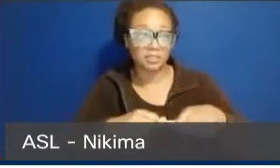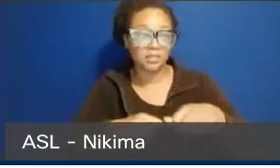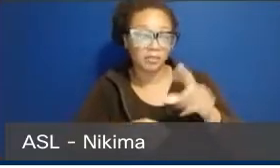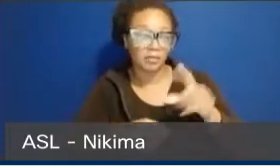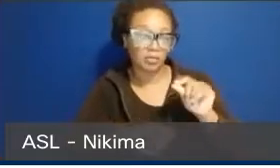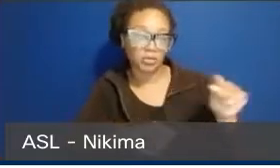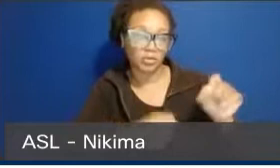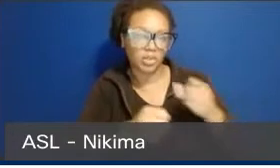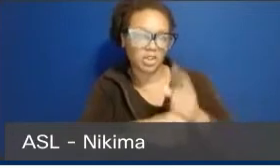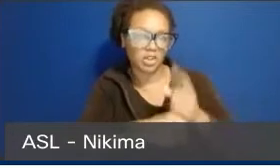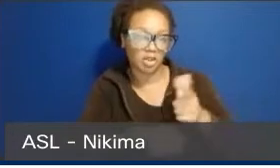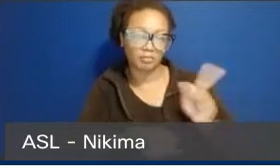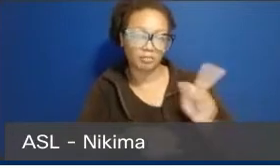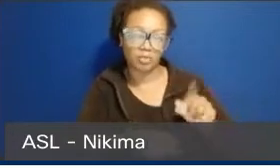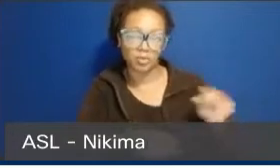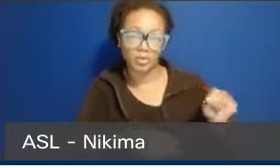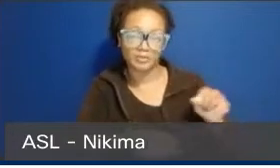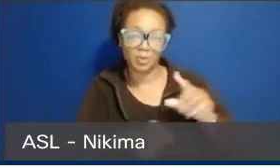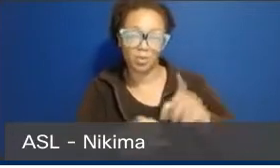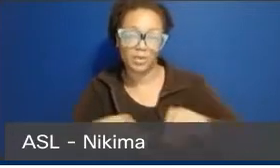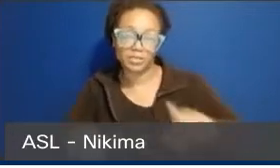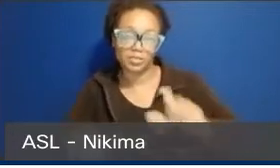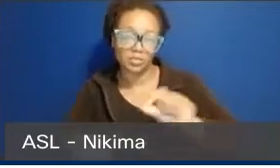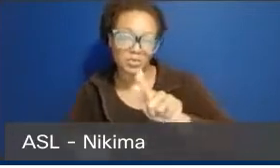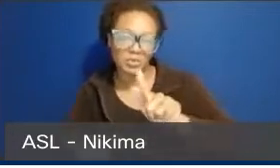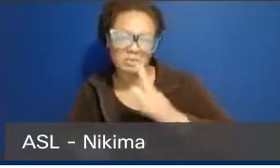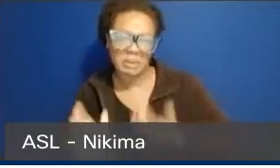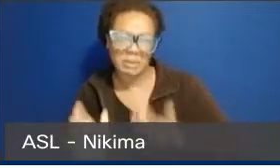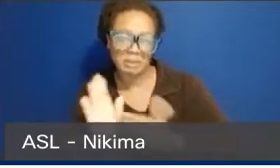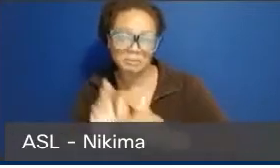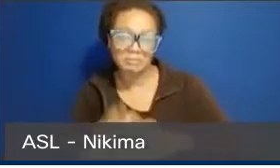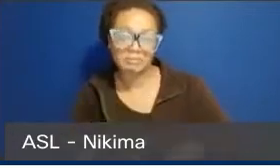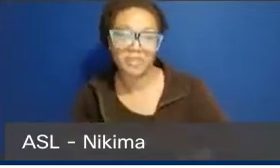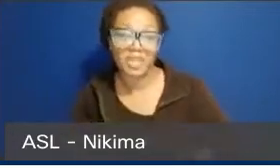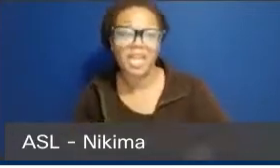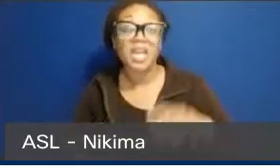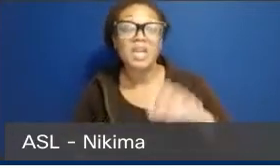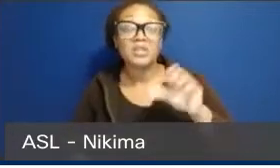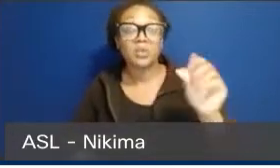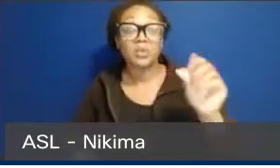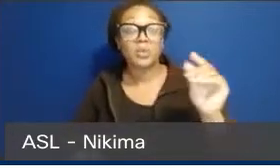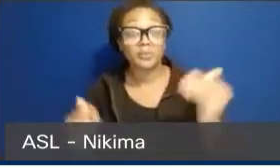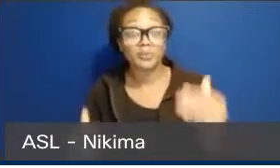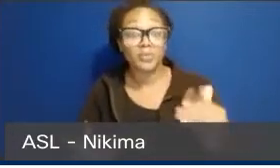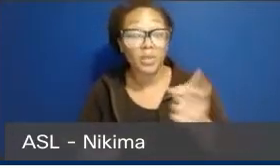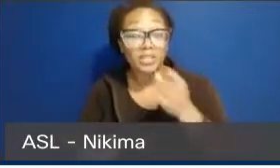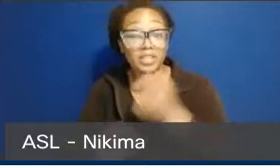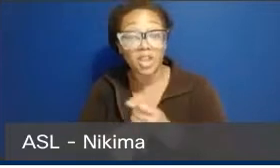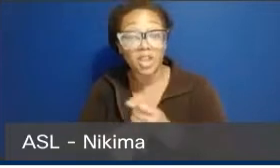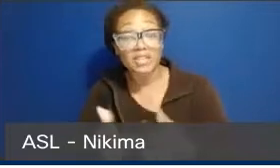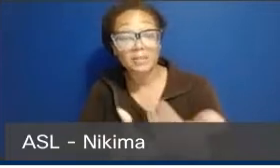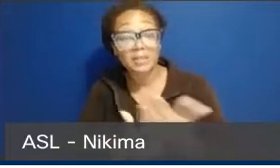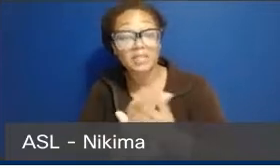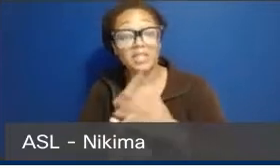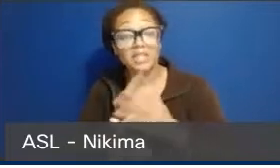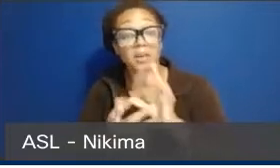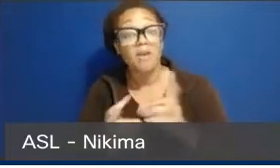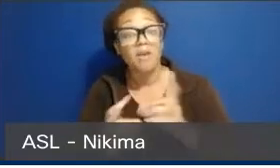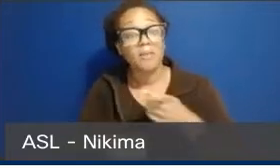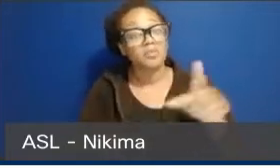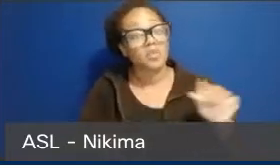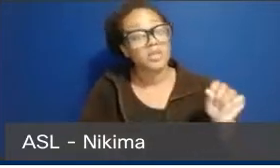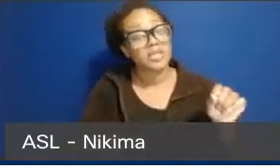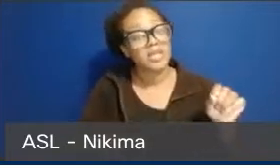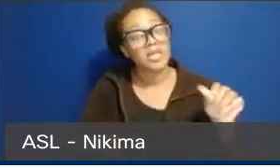1-year supplemental estimate, which includes geographies that have from 20,000